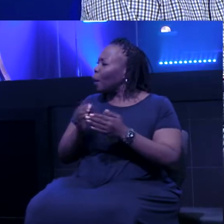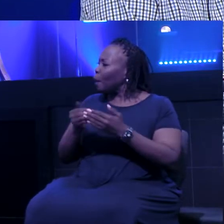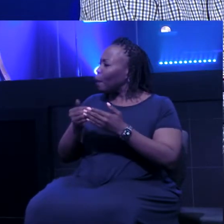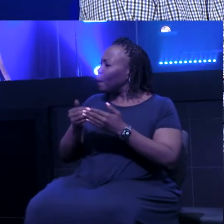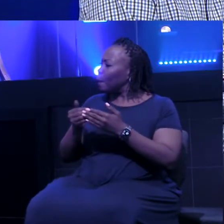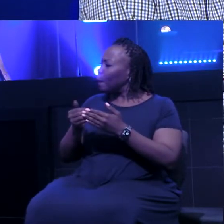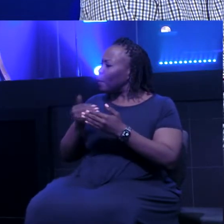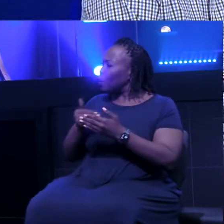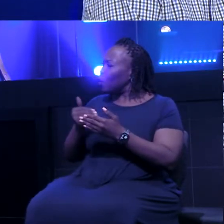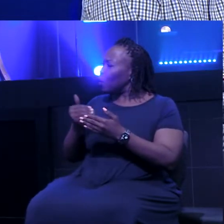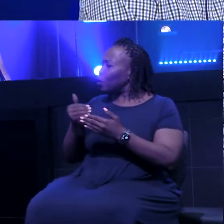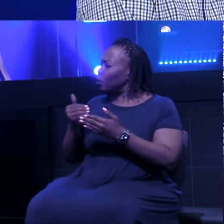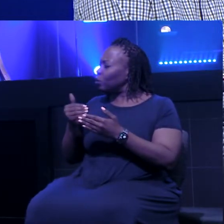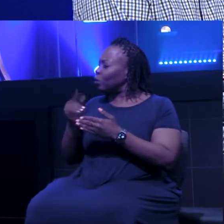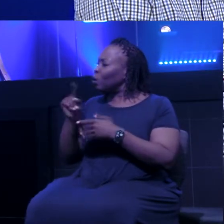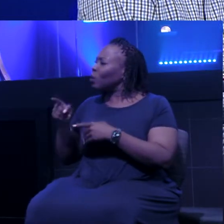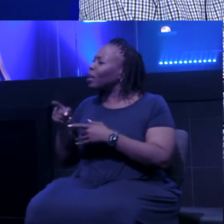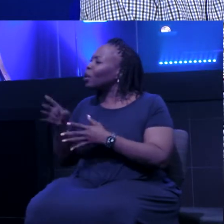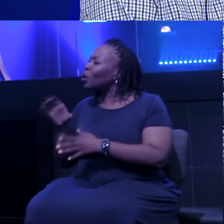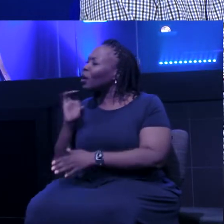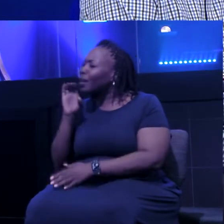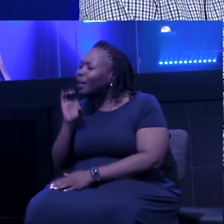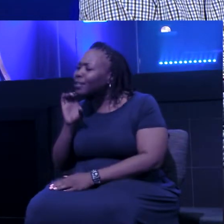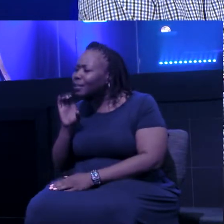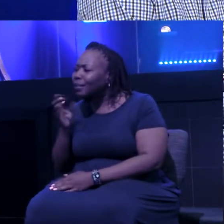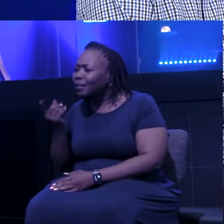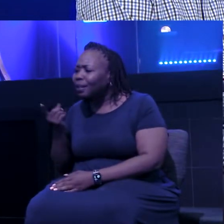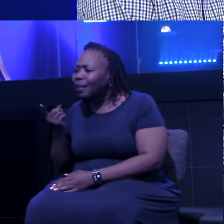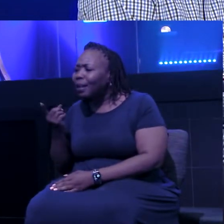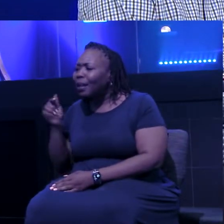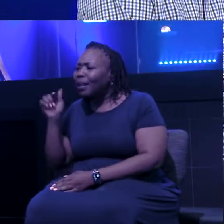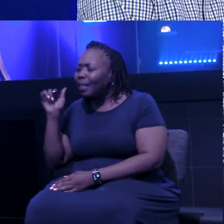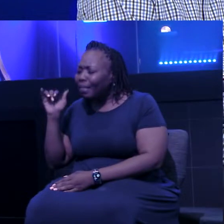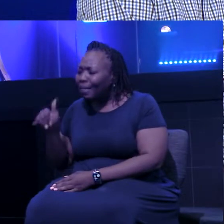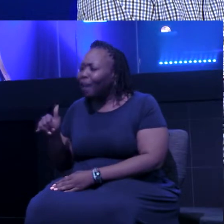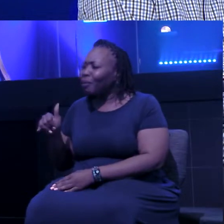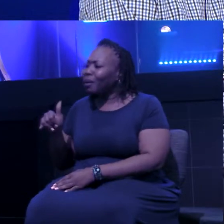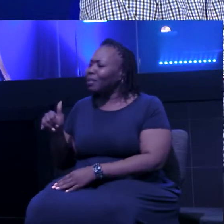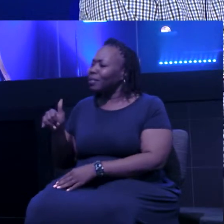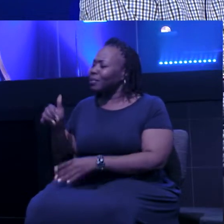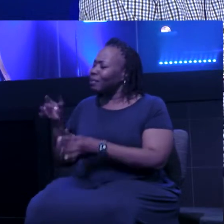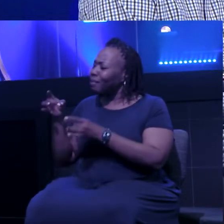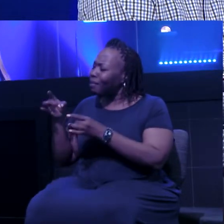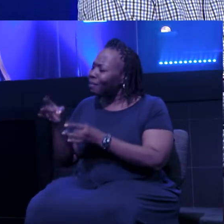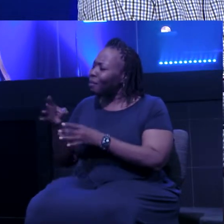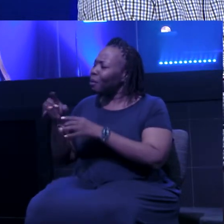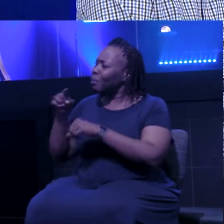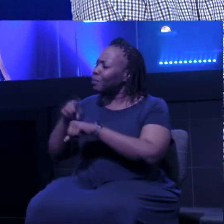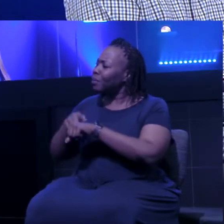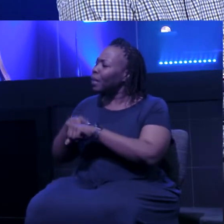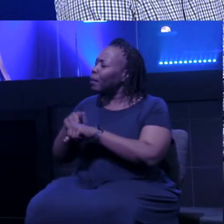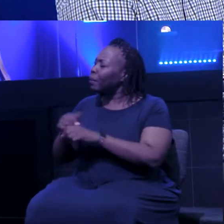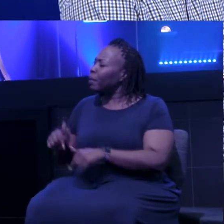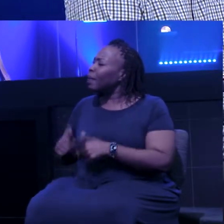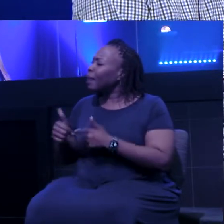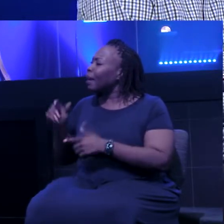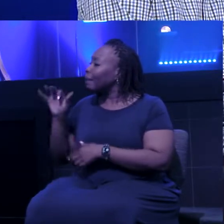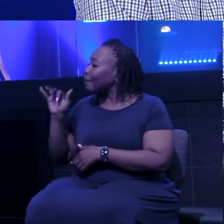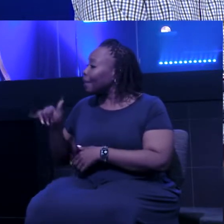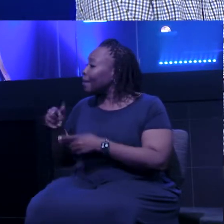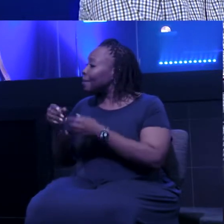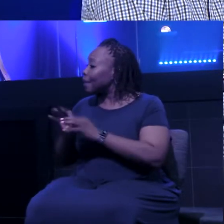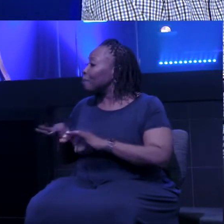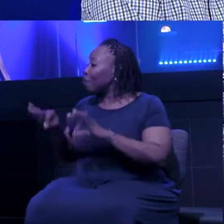your cousin, because there was that attempt, yes. yeah, and that was a pretty defining moment. So sorry to kind of interrupt but I know that's an important part